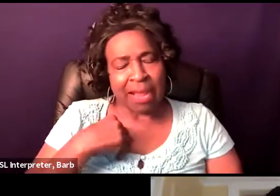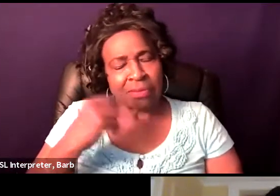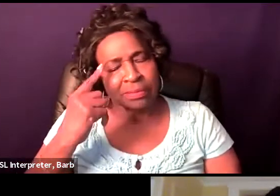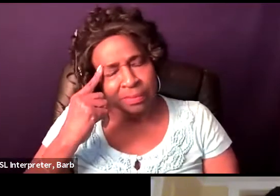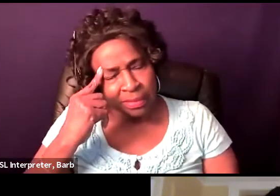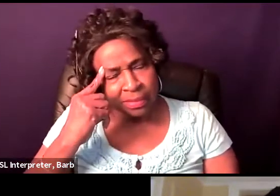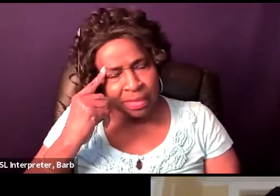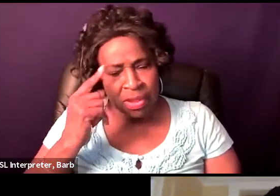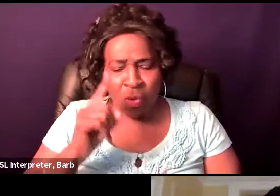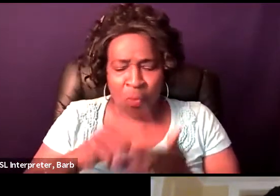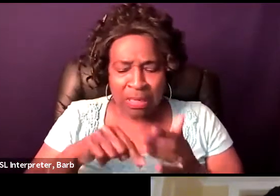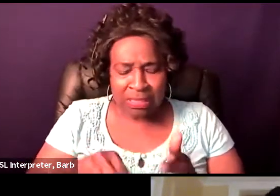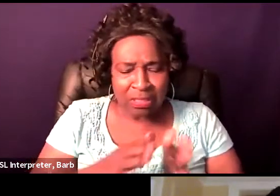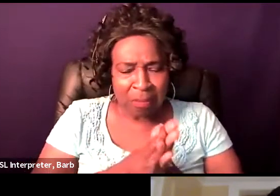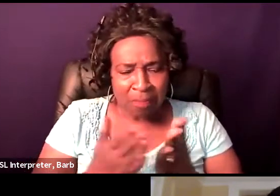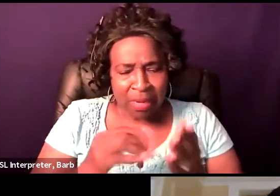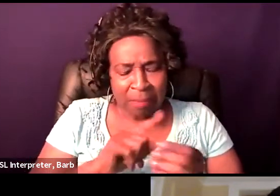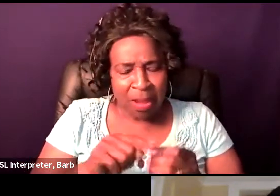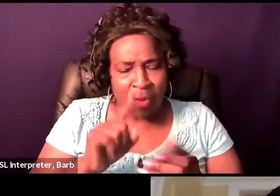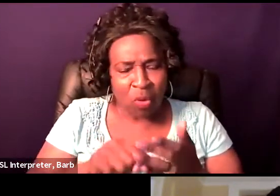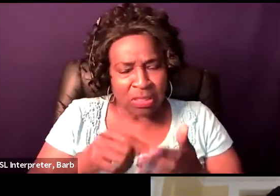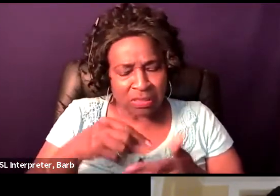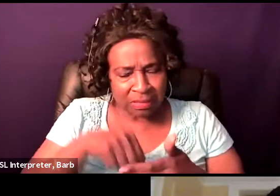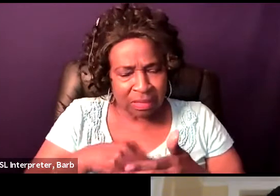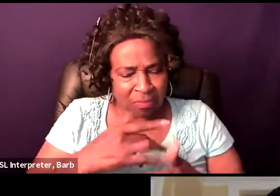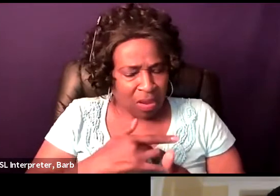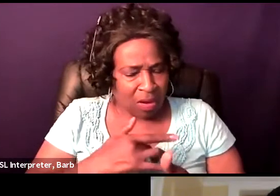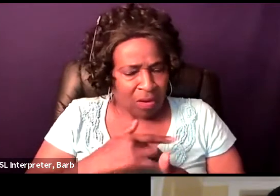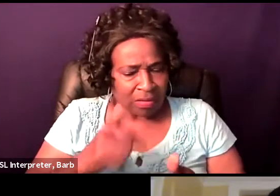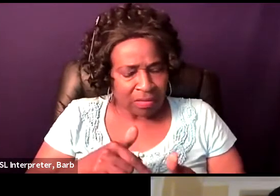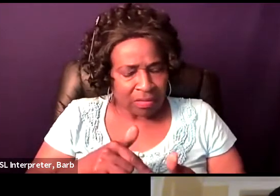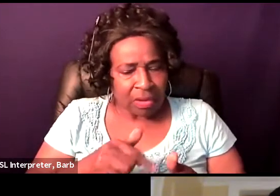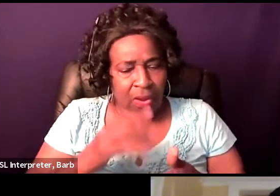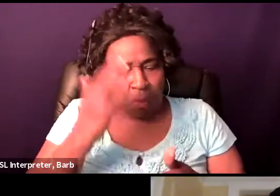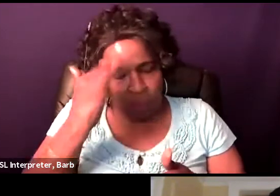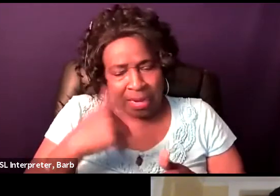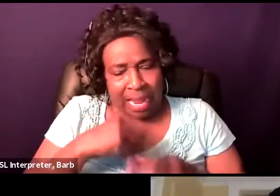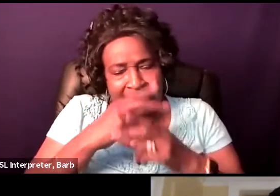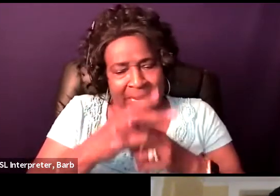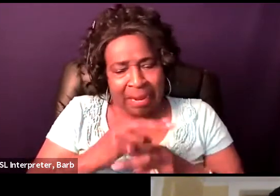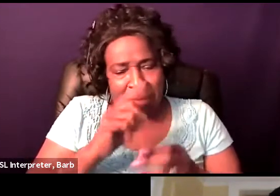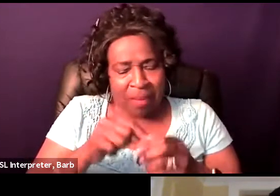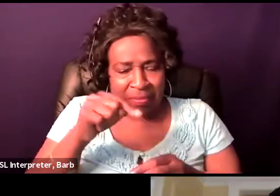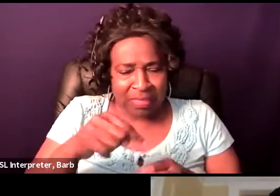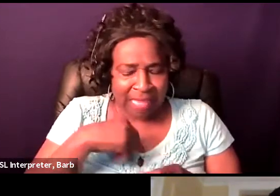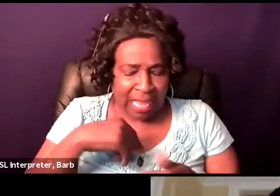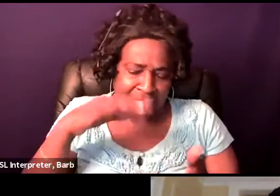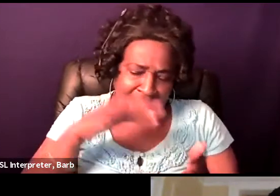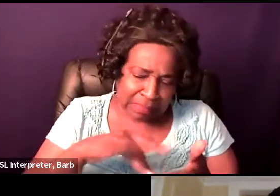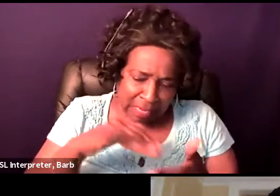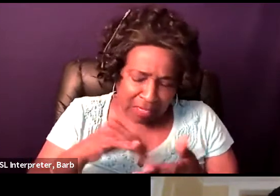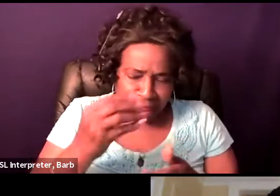I'd written it? Like, what's the heart of it? Why did I care so much about this to study it for several years and